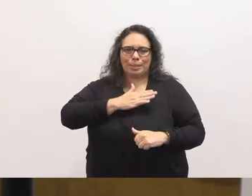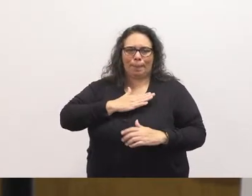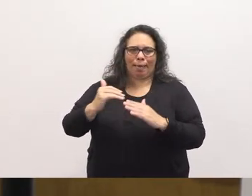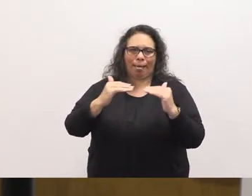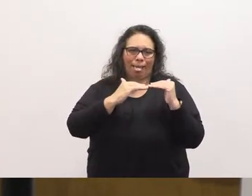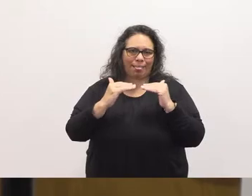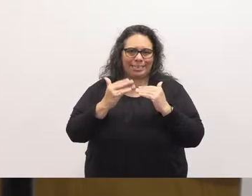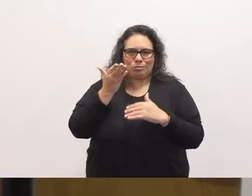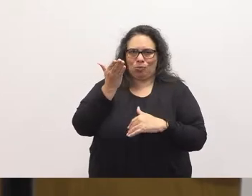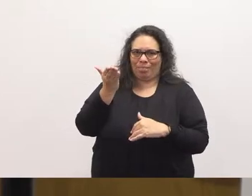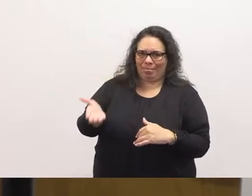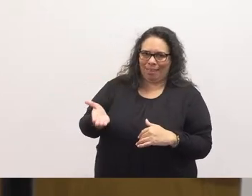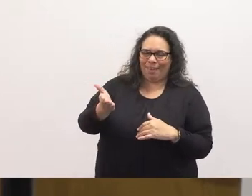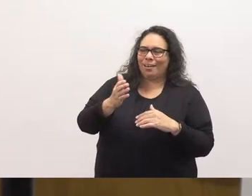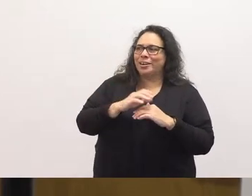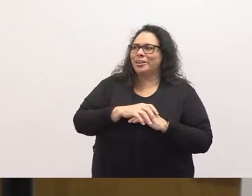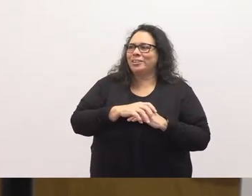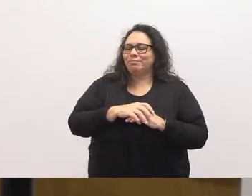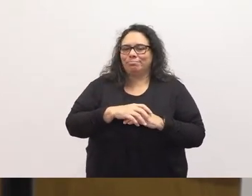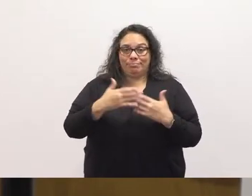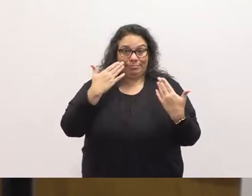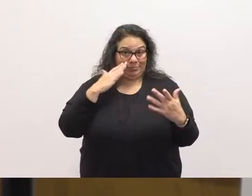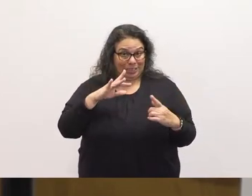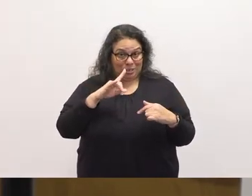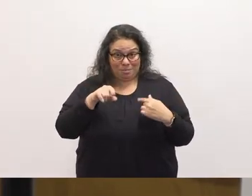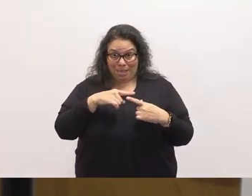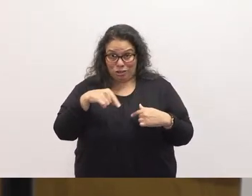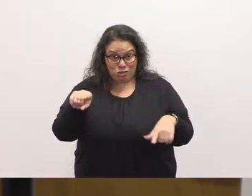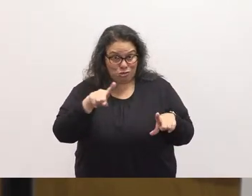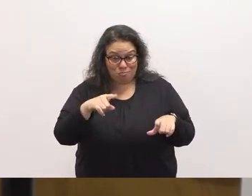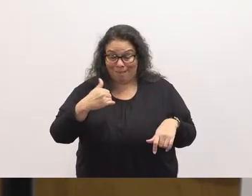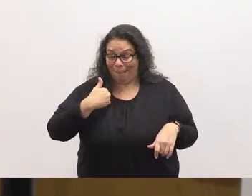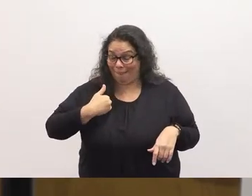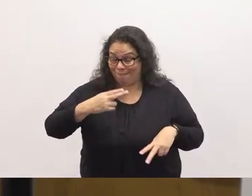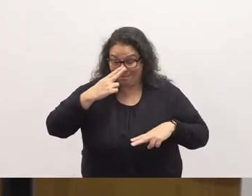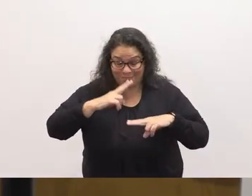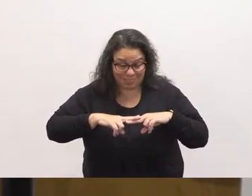with us. And I don't know about you all, but I had a whole lot of fun